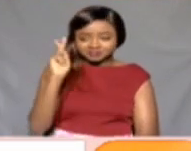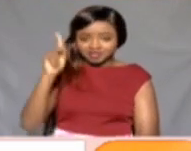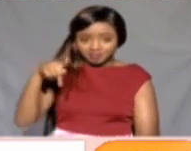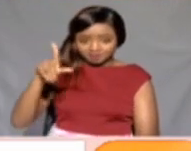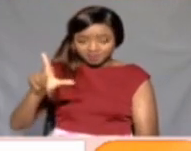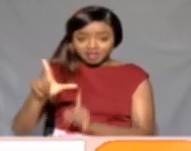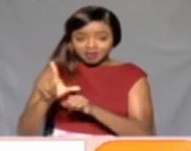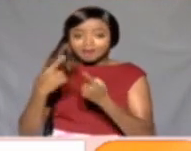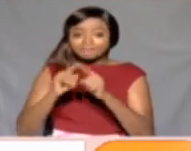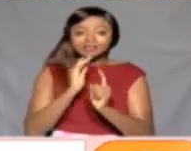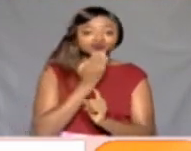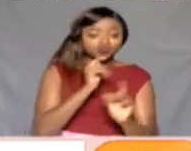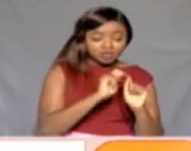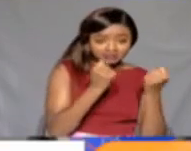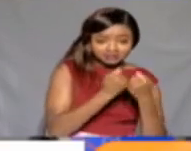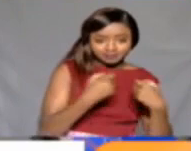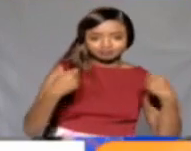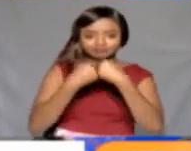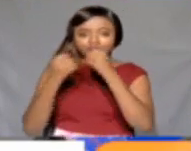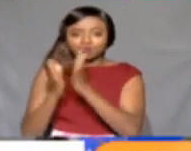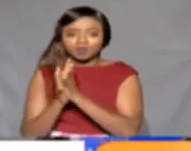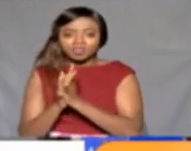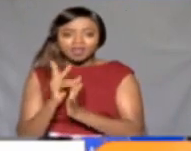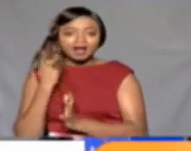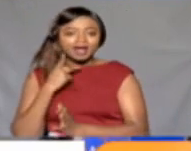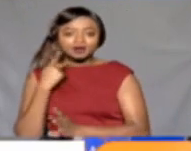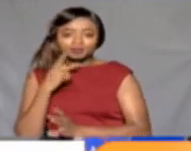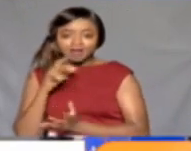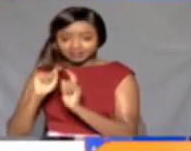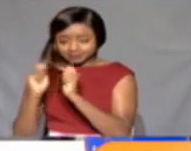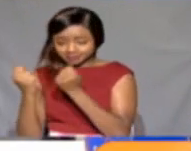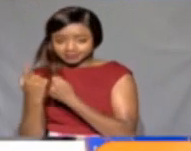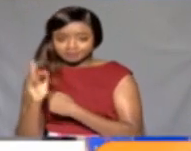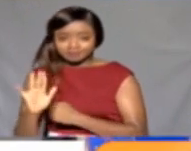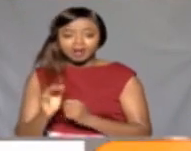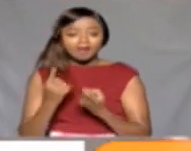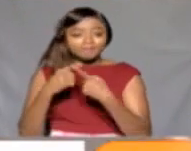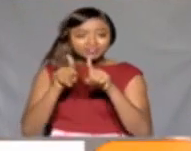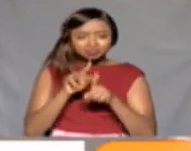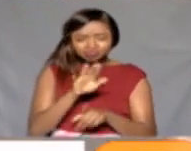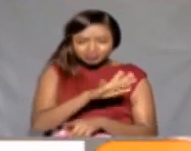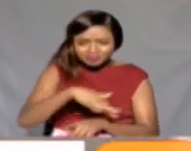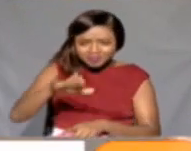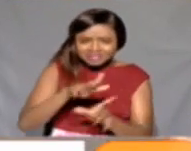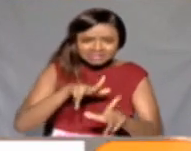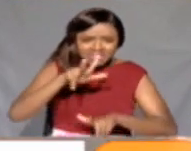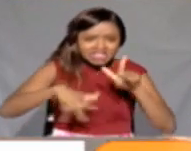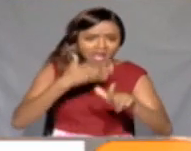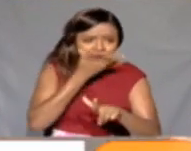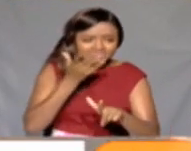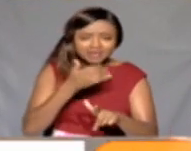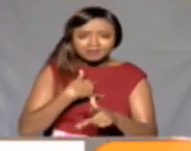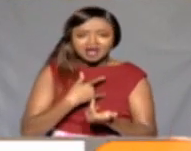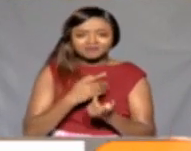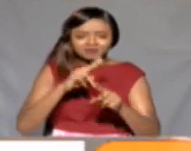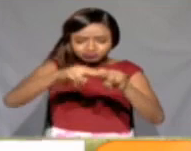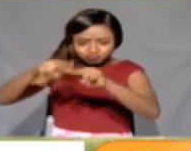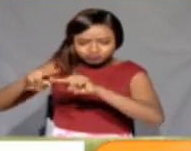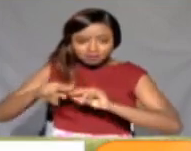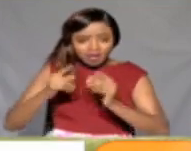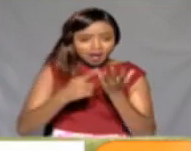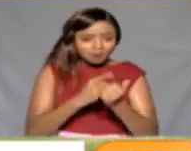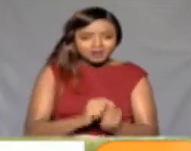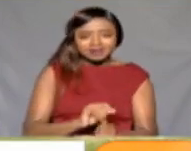AFC Leopards facing Kariobangi Sharks on Sunday. The facility, with a seating capacity of 30,000, has been undergoing renovations for the